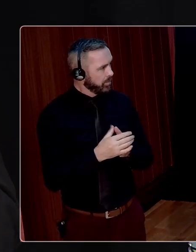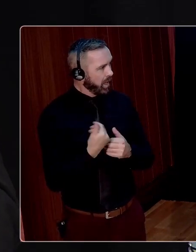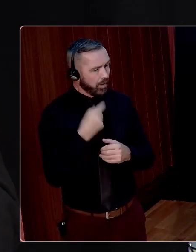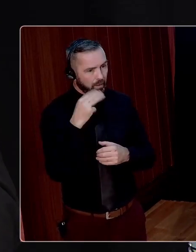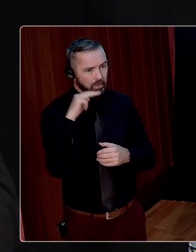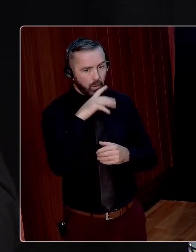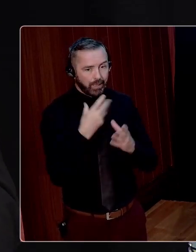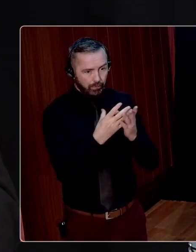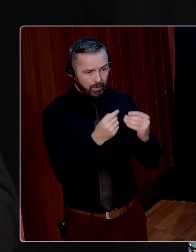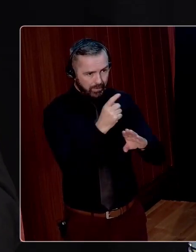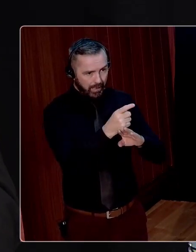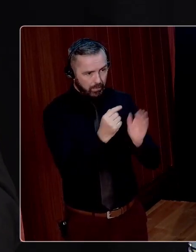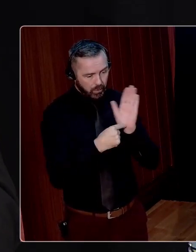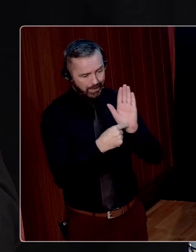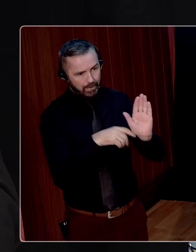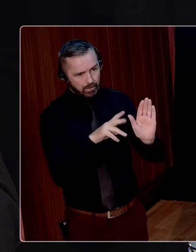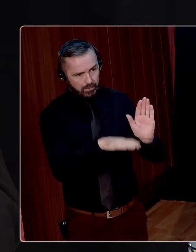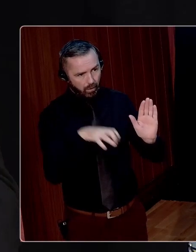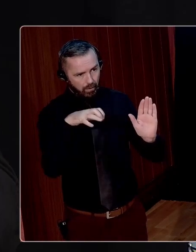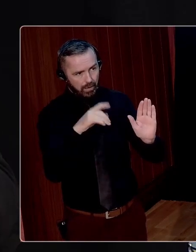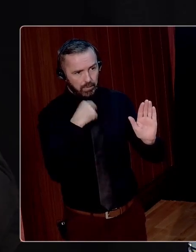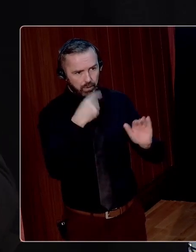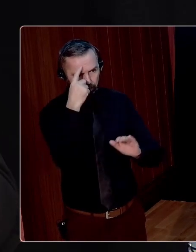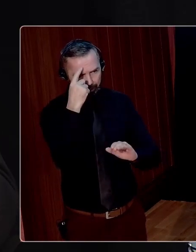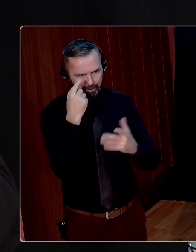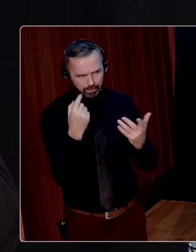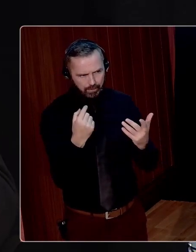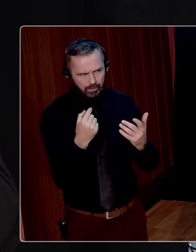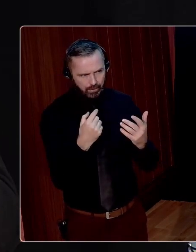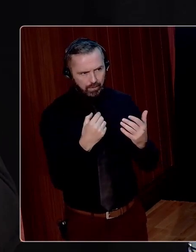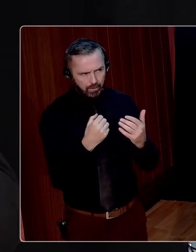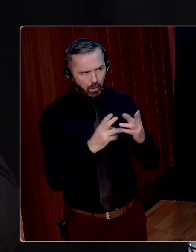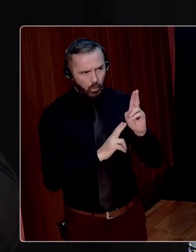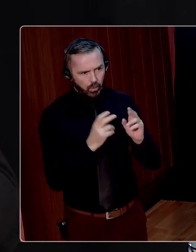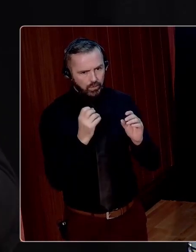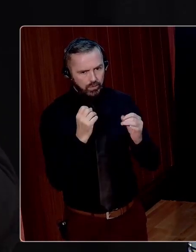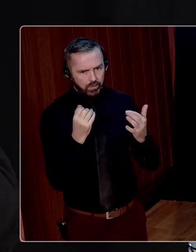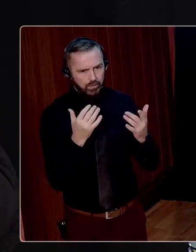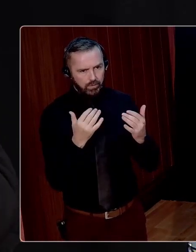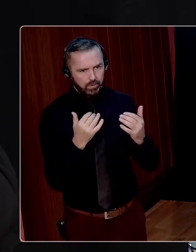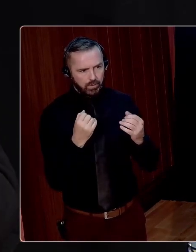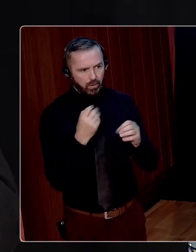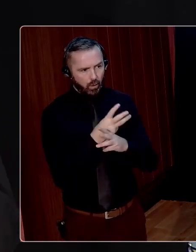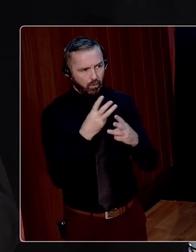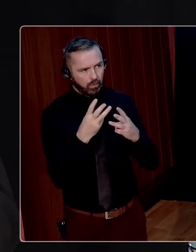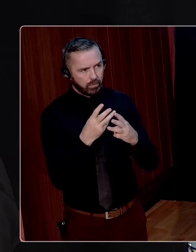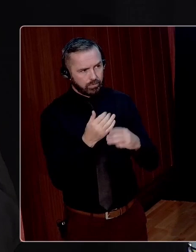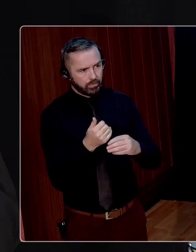that the resolution was put before the Dáil. But you would think that they would all be able to ad idem about a question about that at the